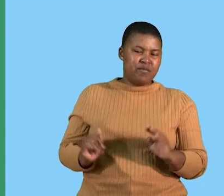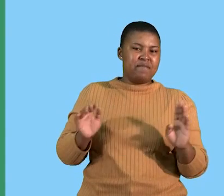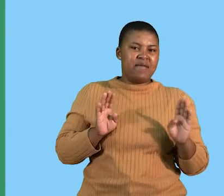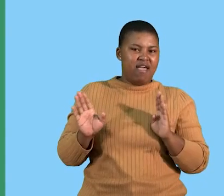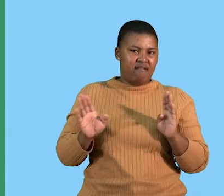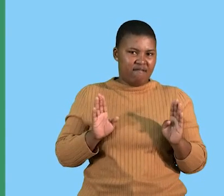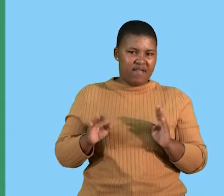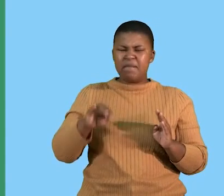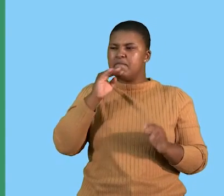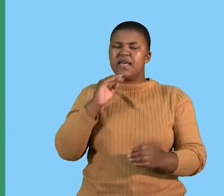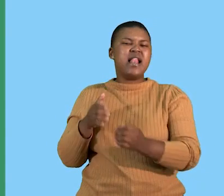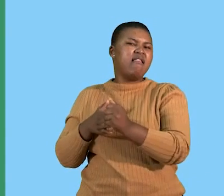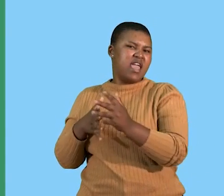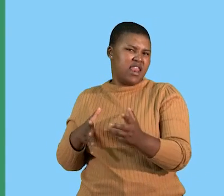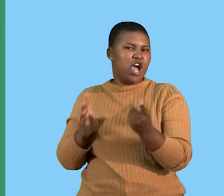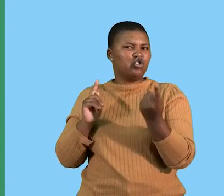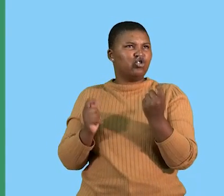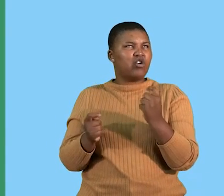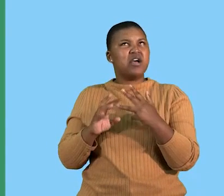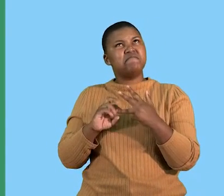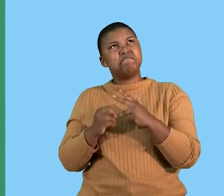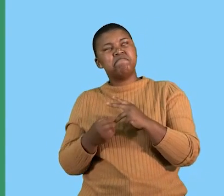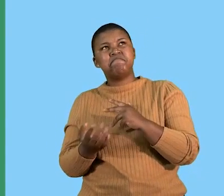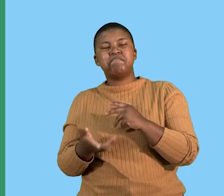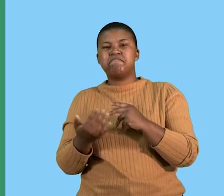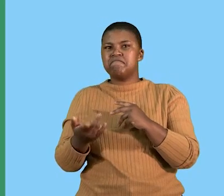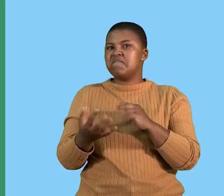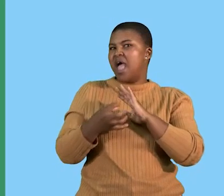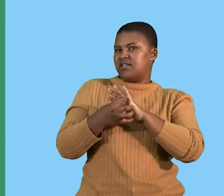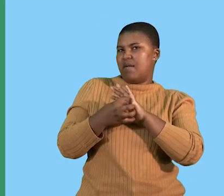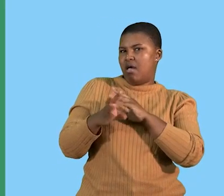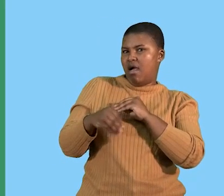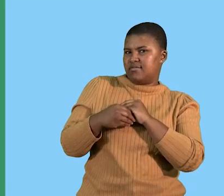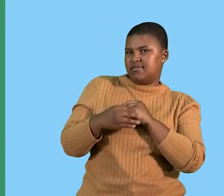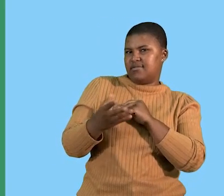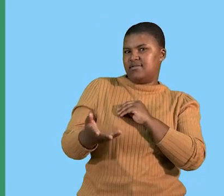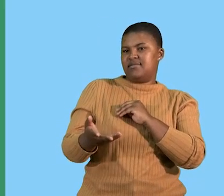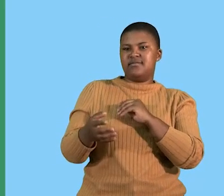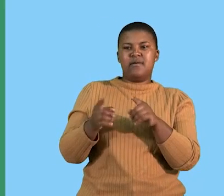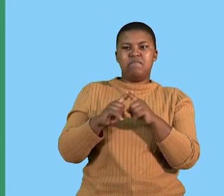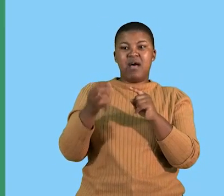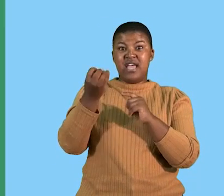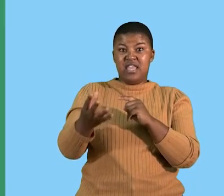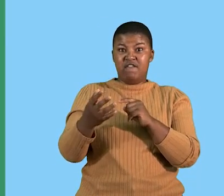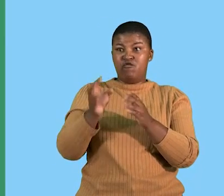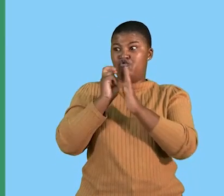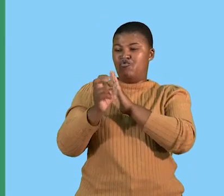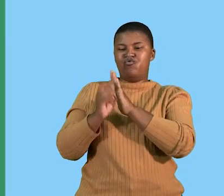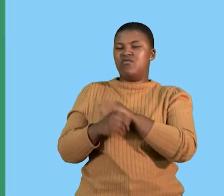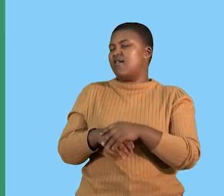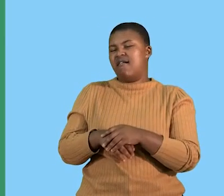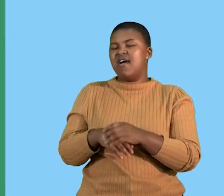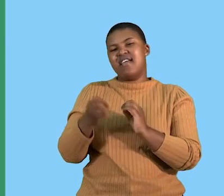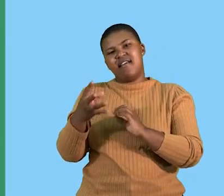a leader will more try to be a bit more of an example than rather giving instructions to